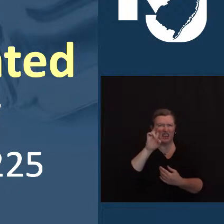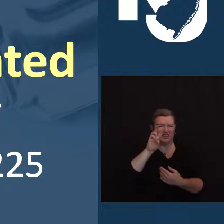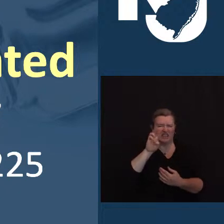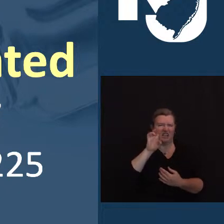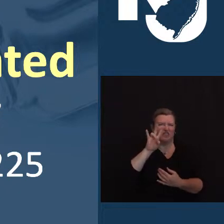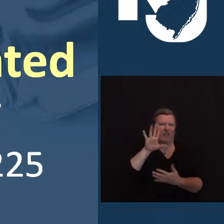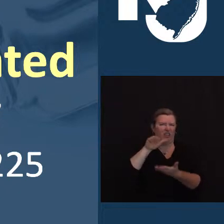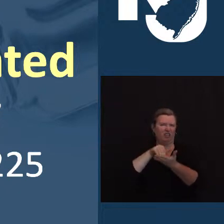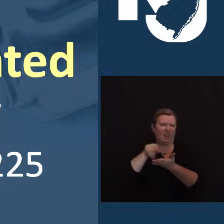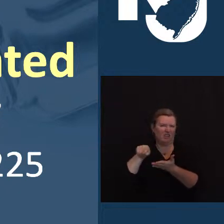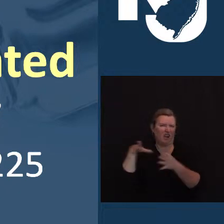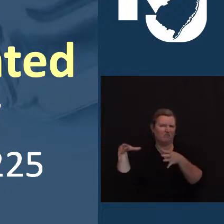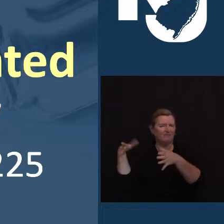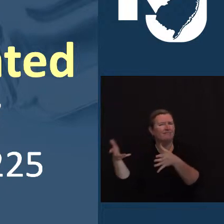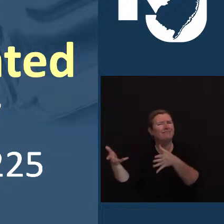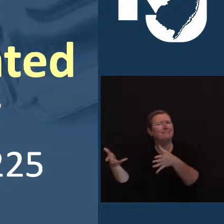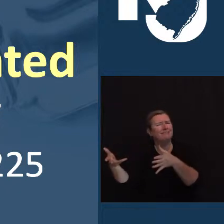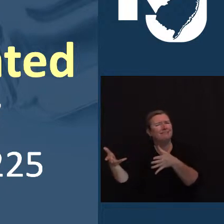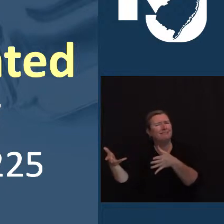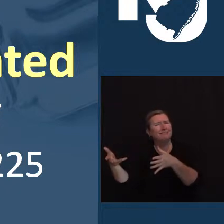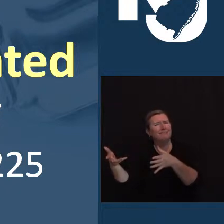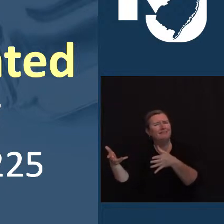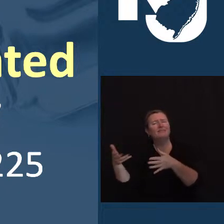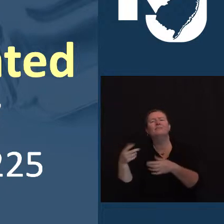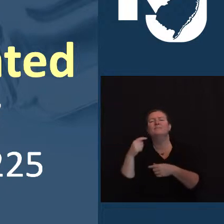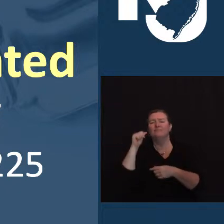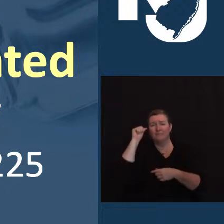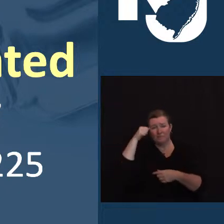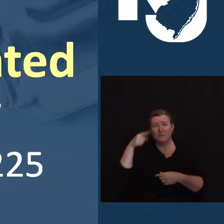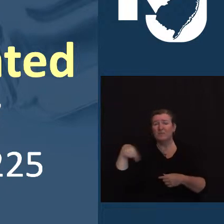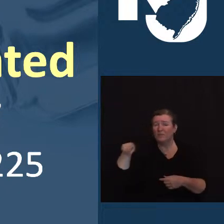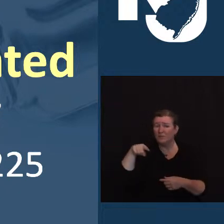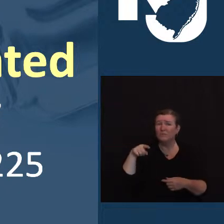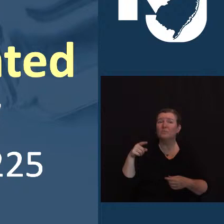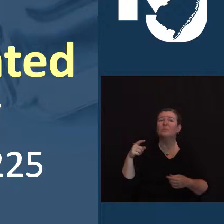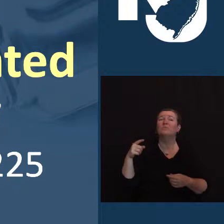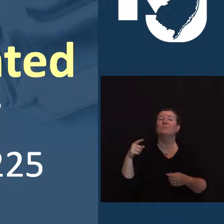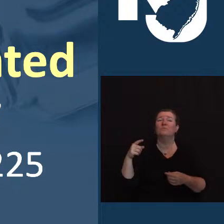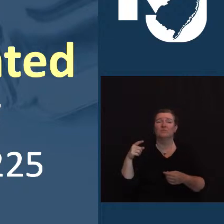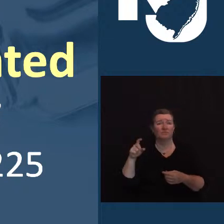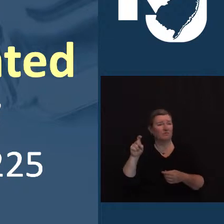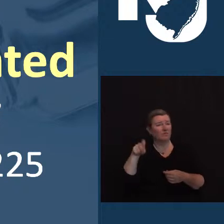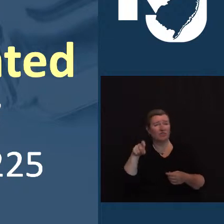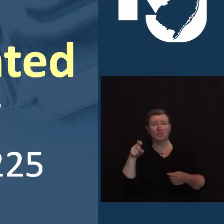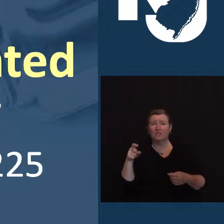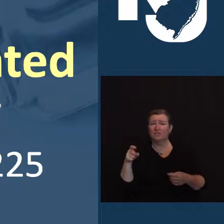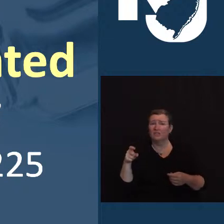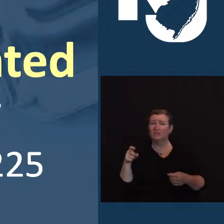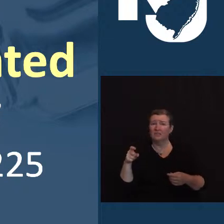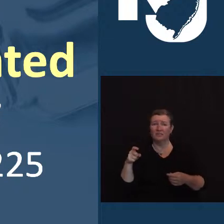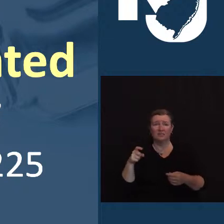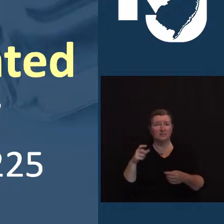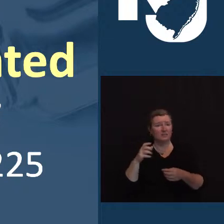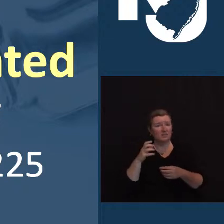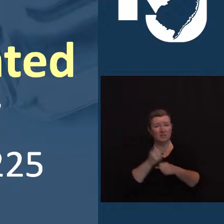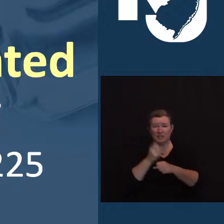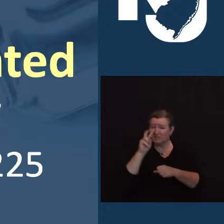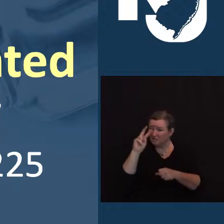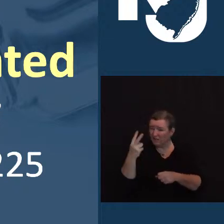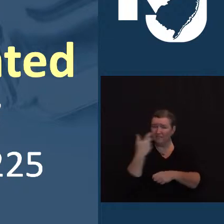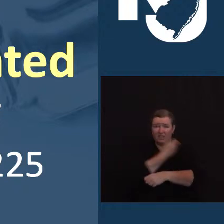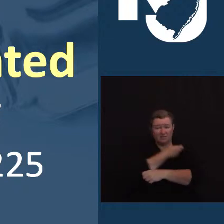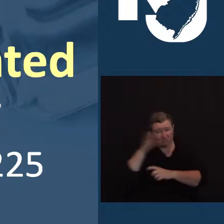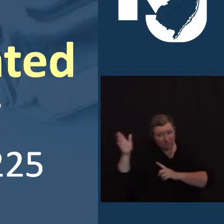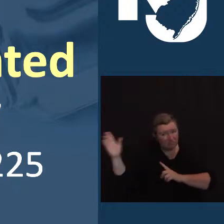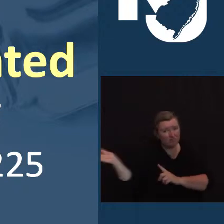weeks, we do remind you to make sure that you have to get that all-important second shot. It's the only way to ensure that you